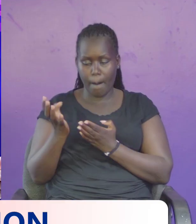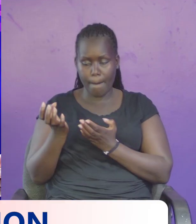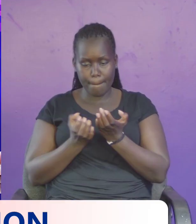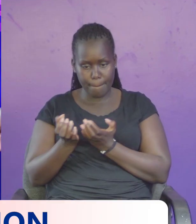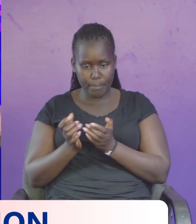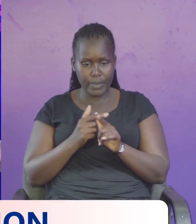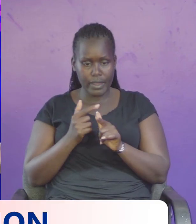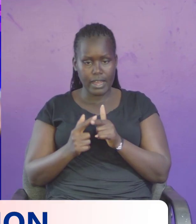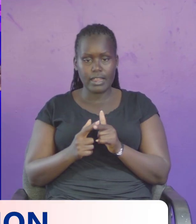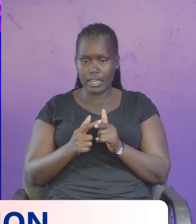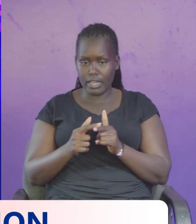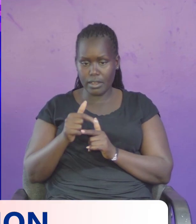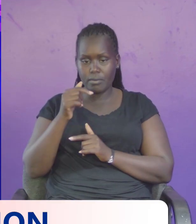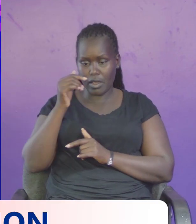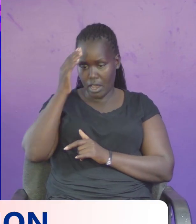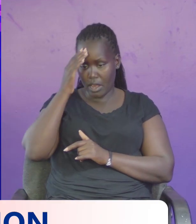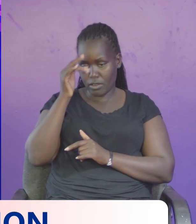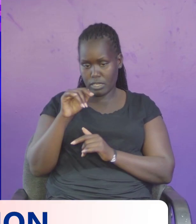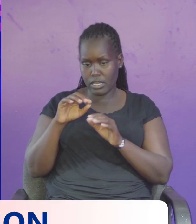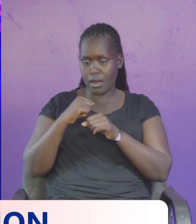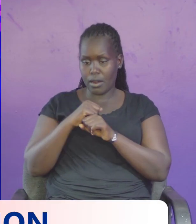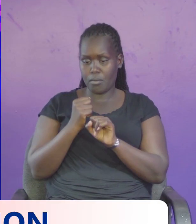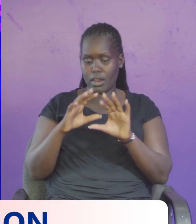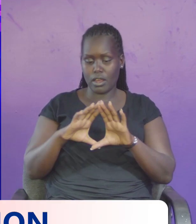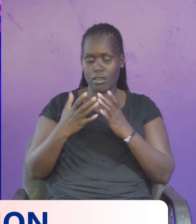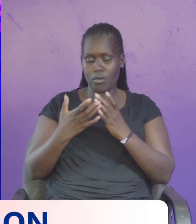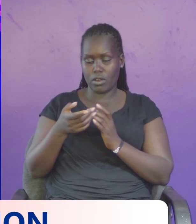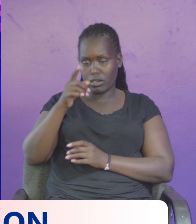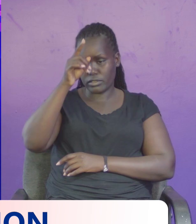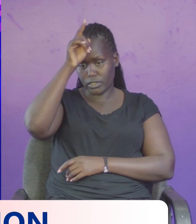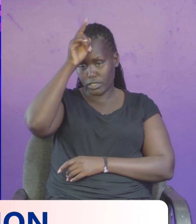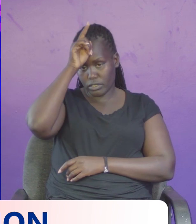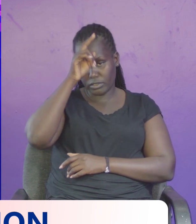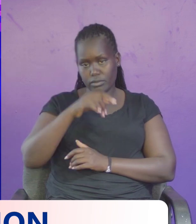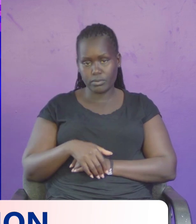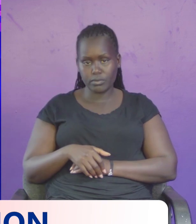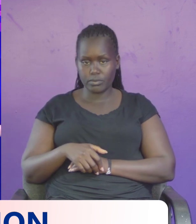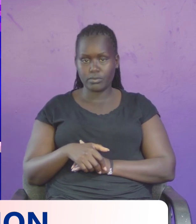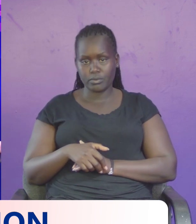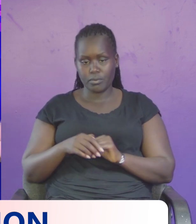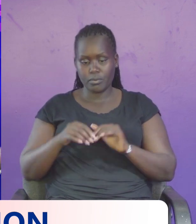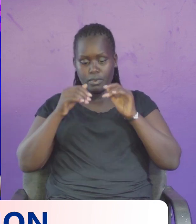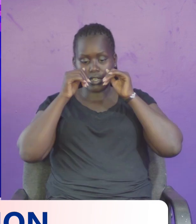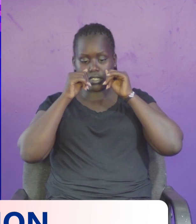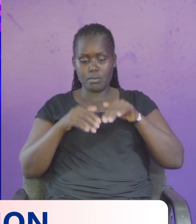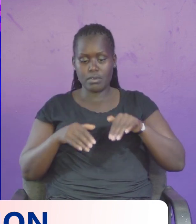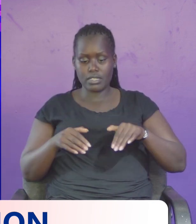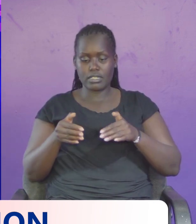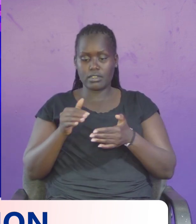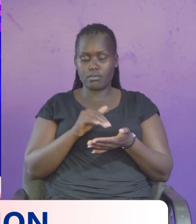kurealize that this thing has only made the world a village. Yeah. Yes. So it is a blessing again in